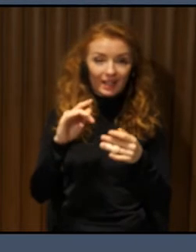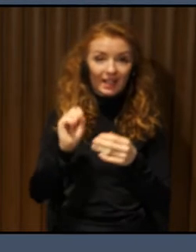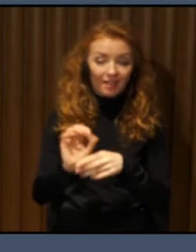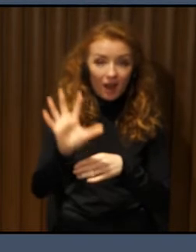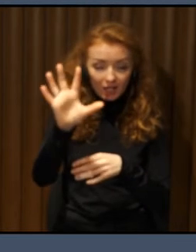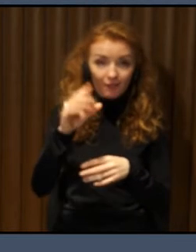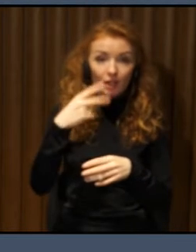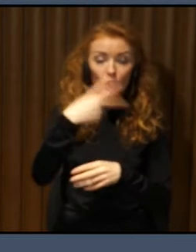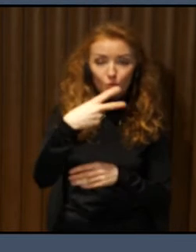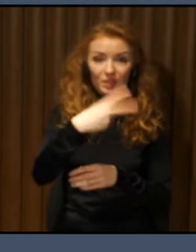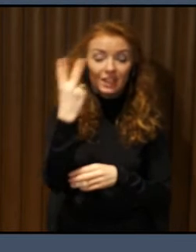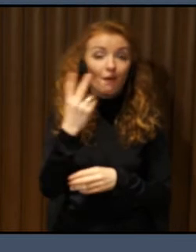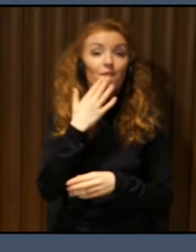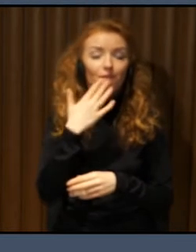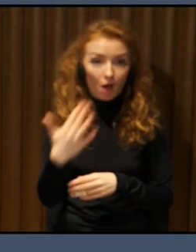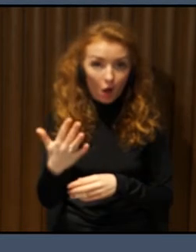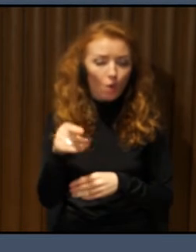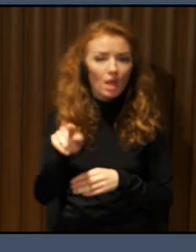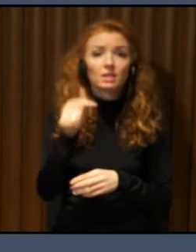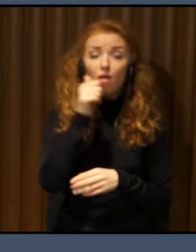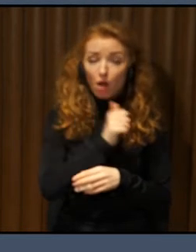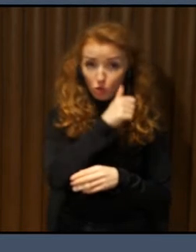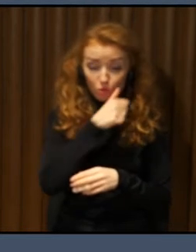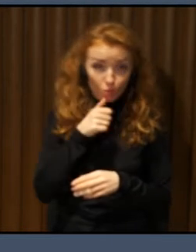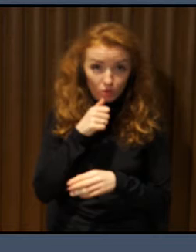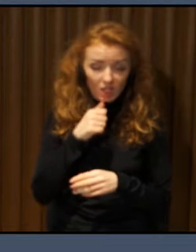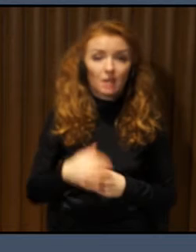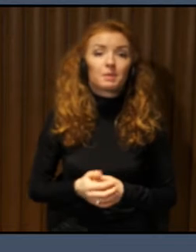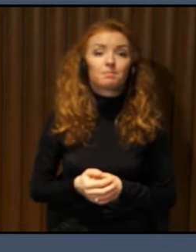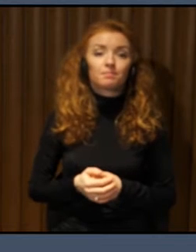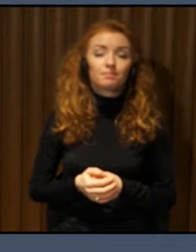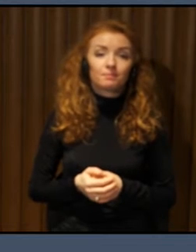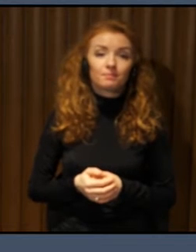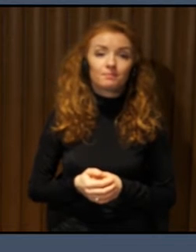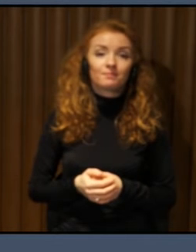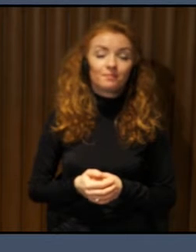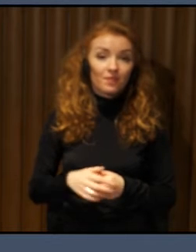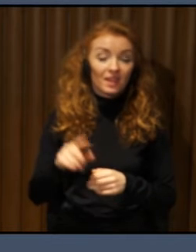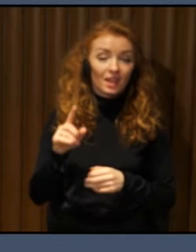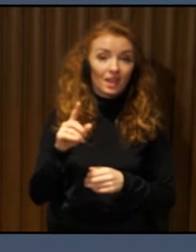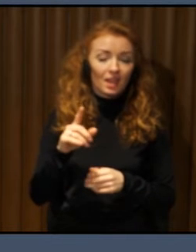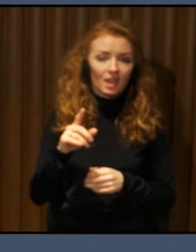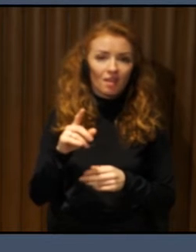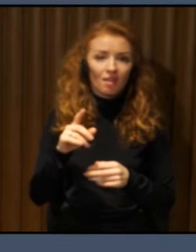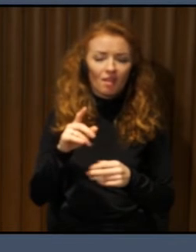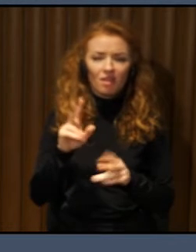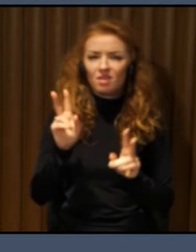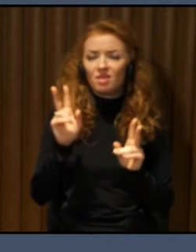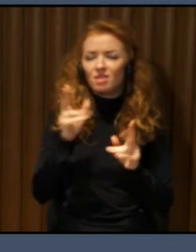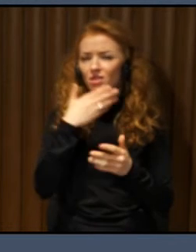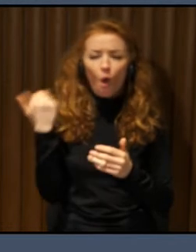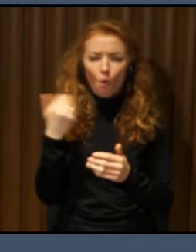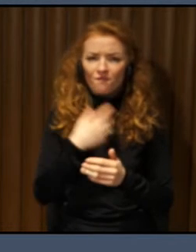anonymous. Really do put a lot of work into our UI UX, so it doesn't require high technical skills to use. And the other key thing is